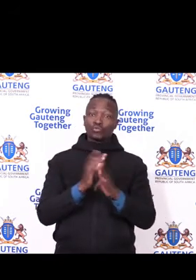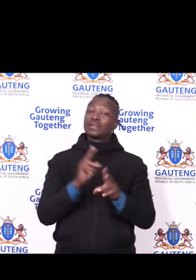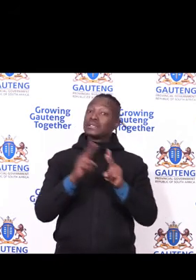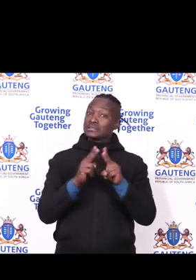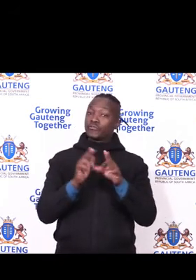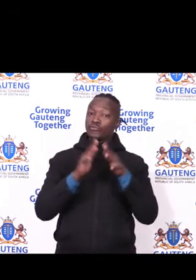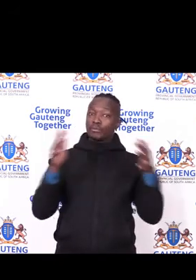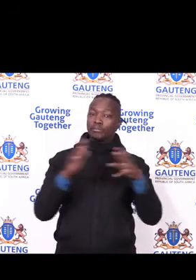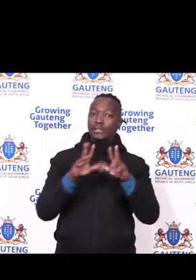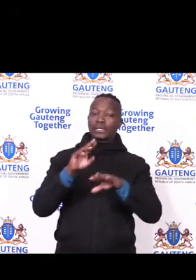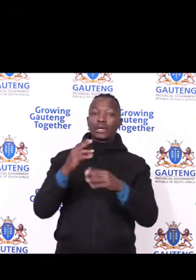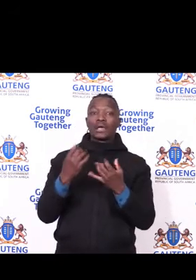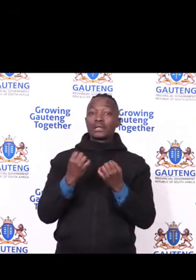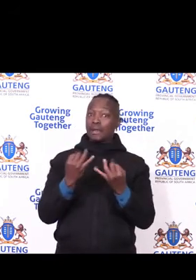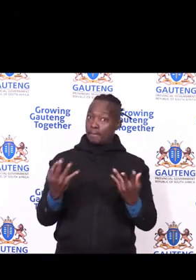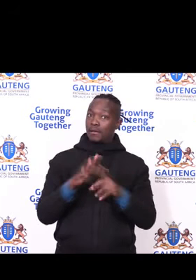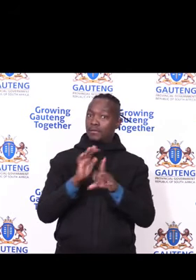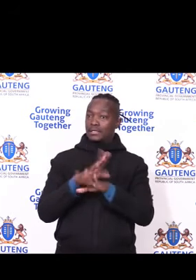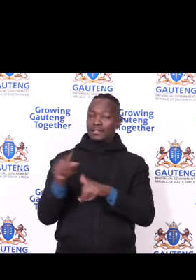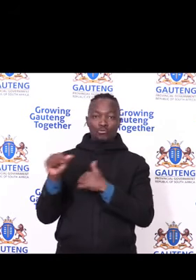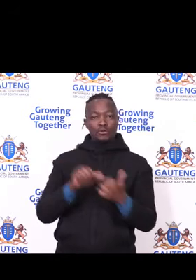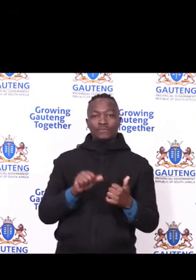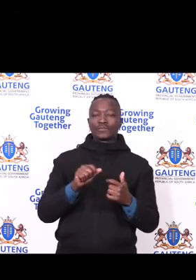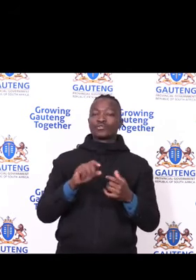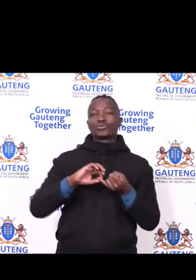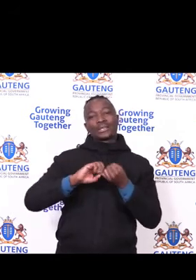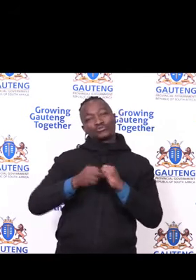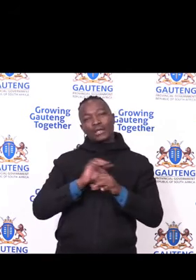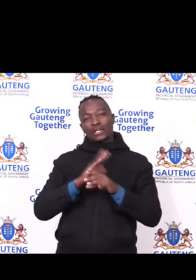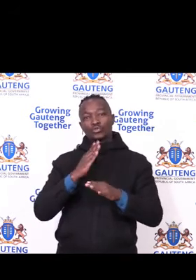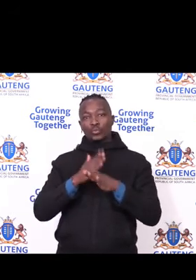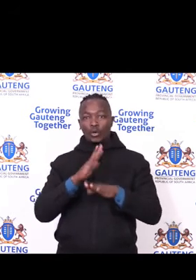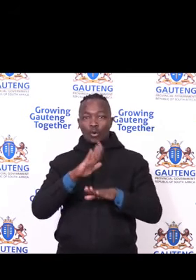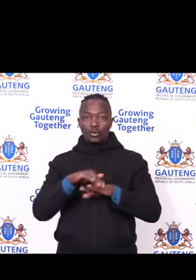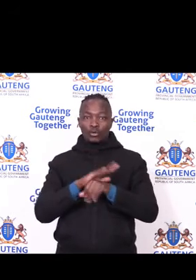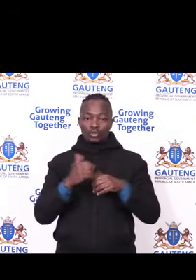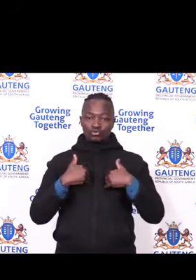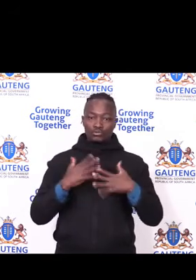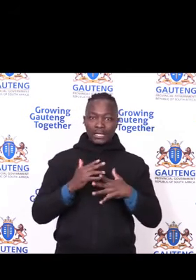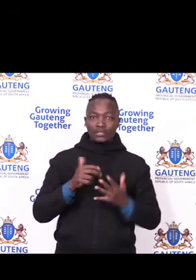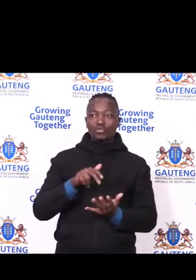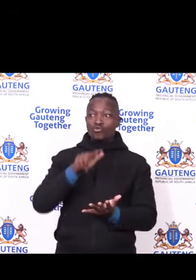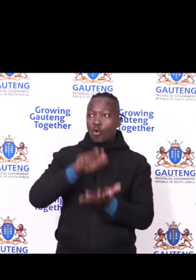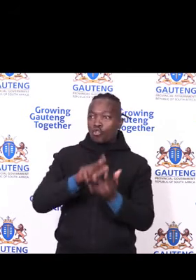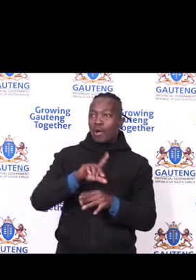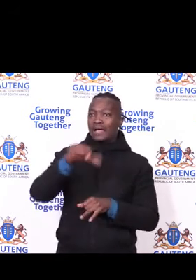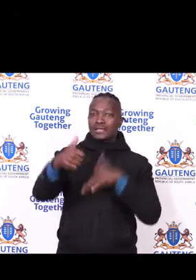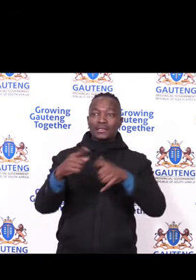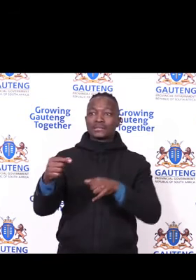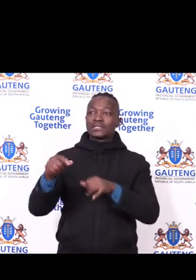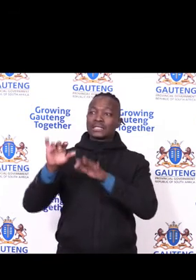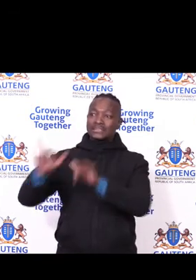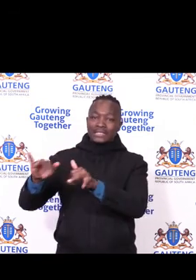very huge number. So we're working on starting to then authorize those that can stay at